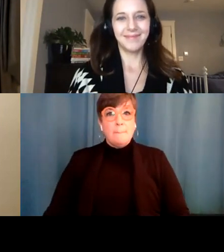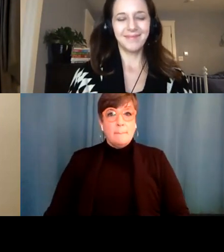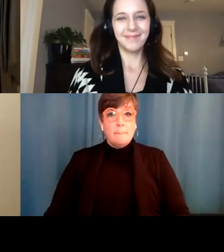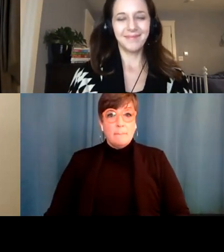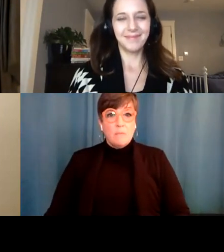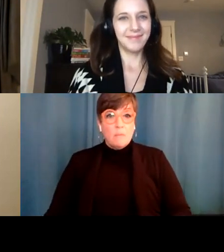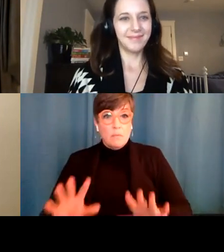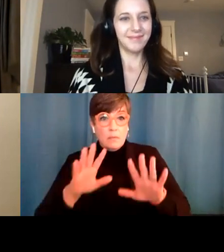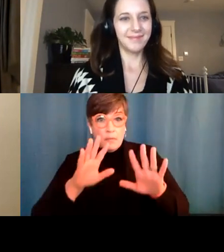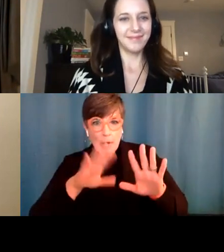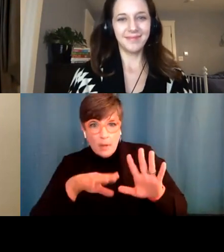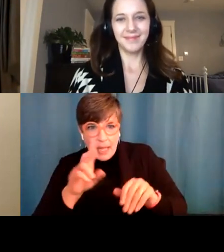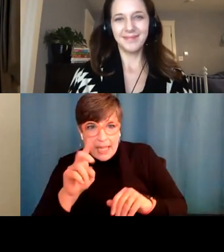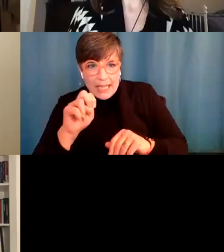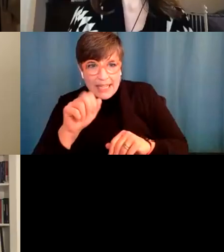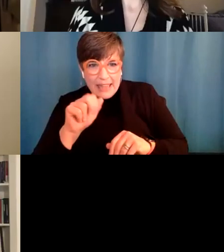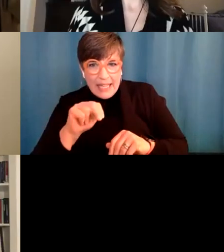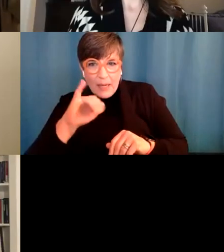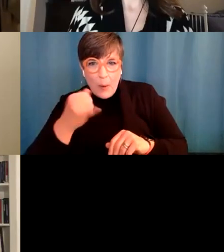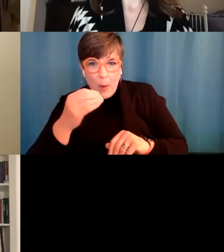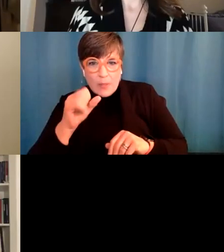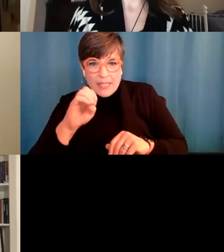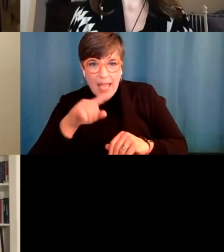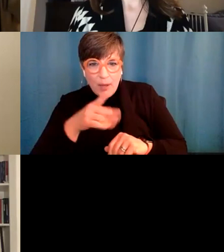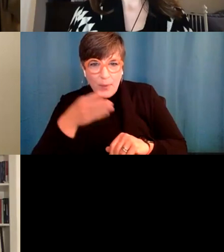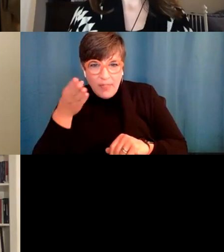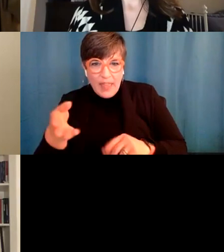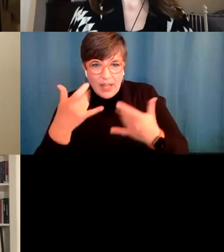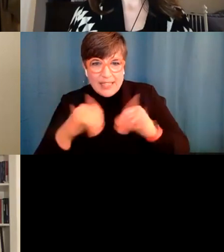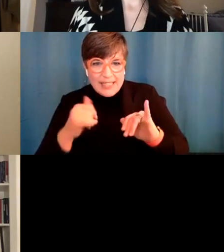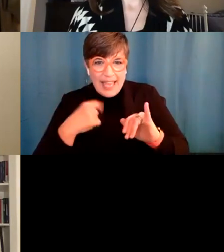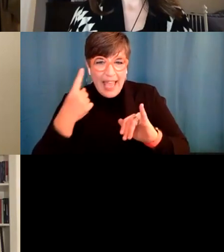Dean Jose, you there? I think we'll let Dean Jose